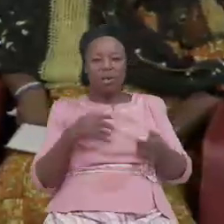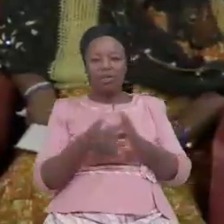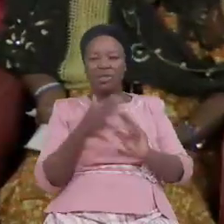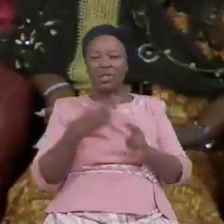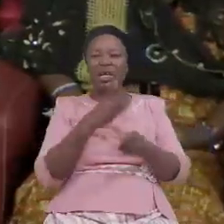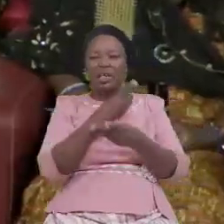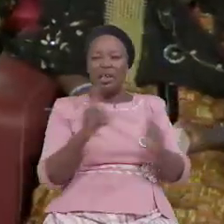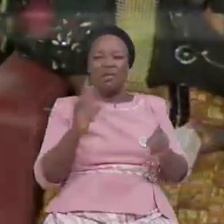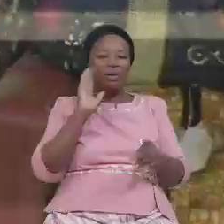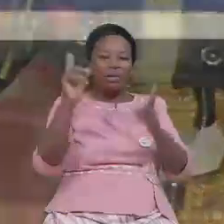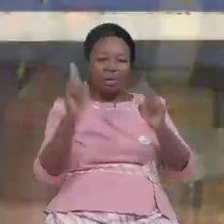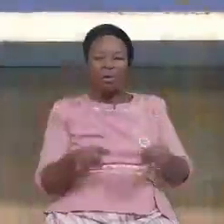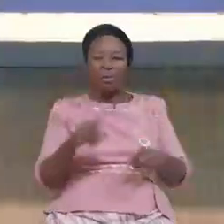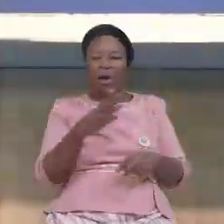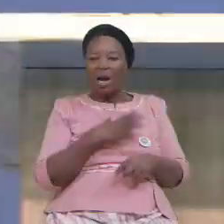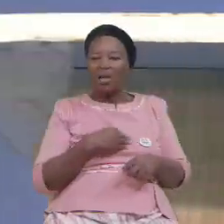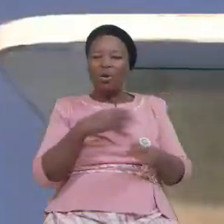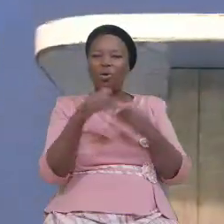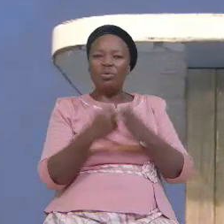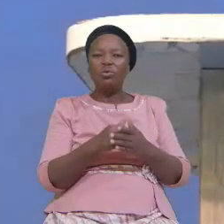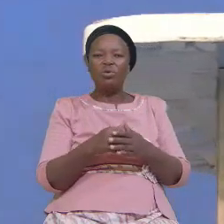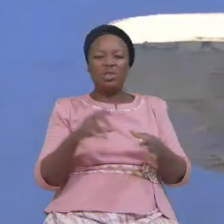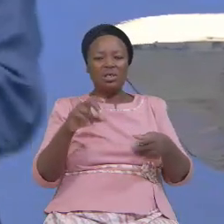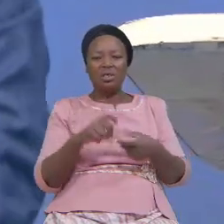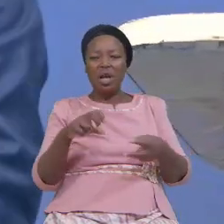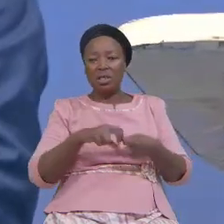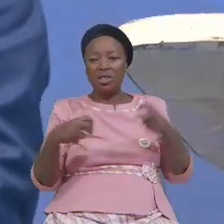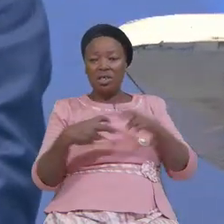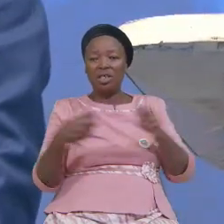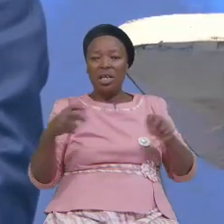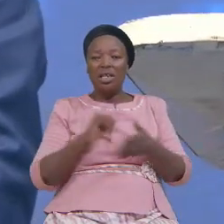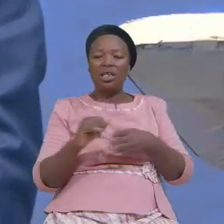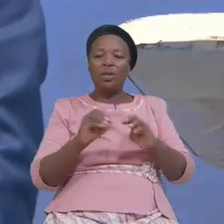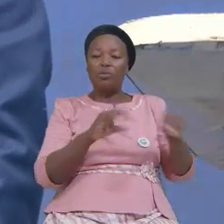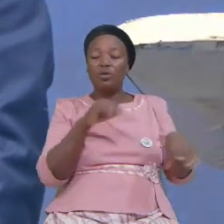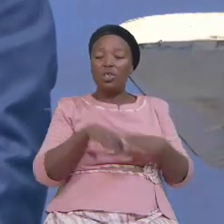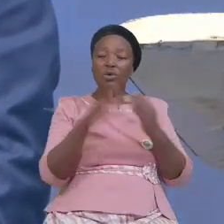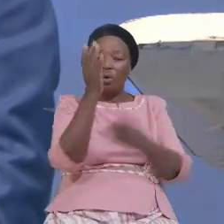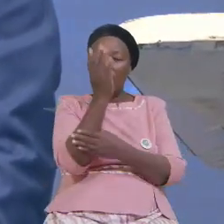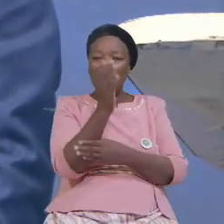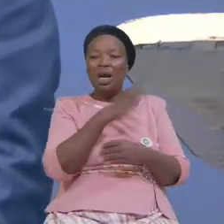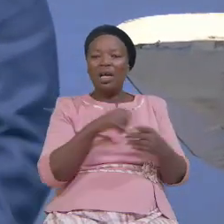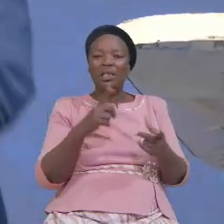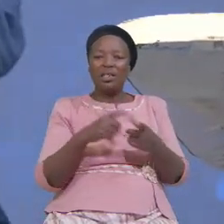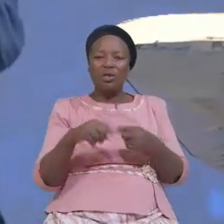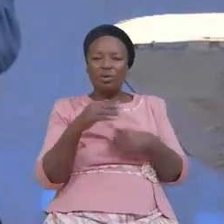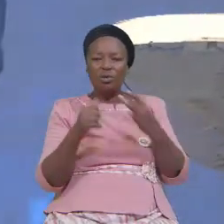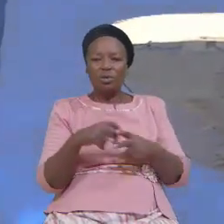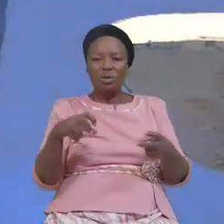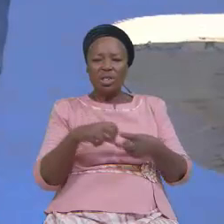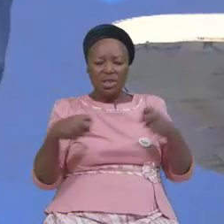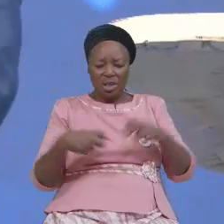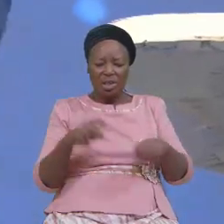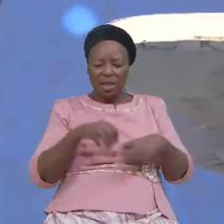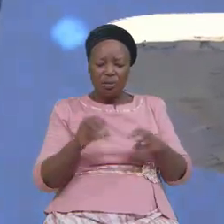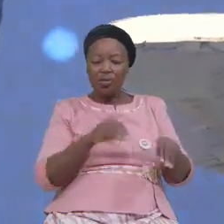will come. All those chains they put on your hand, all those chains they put in your leg,